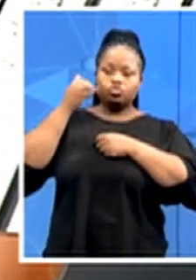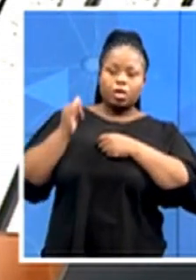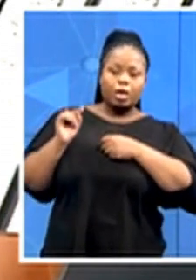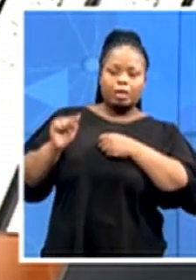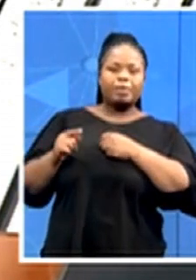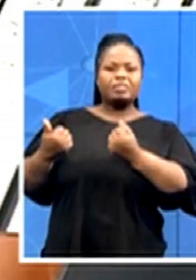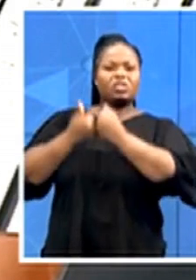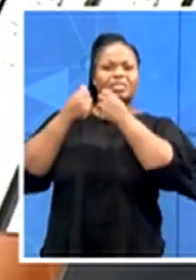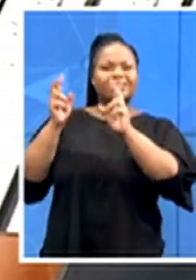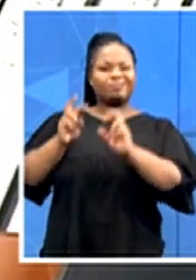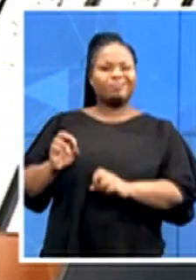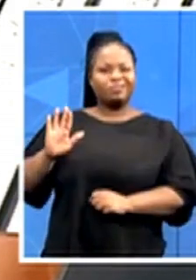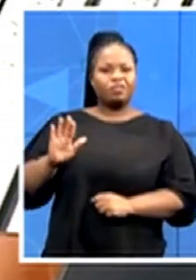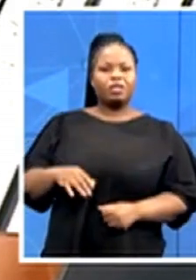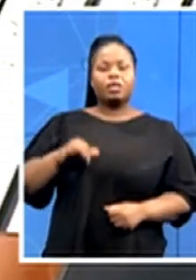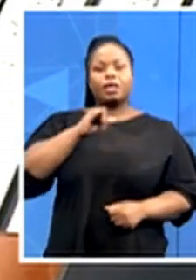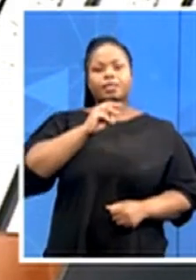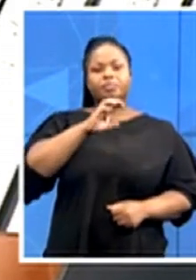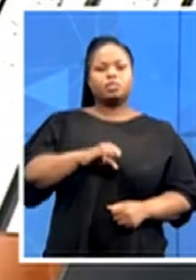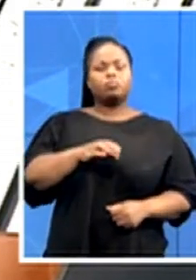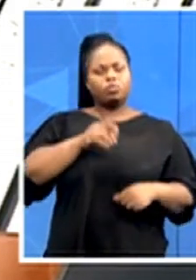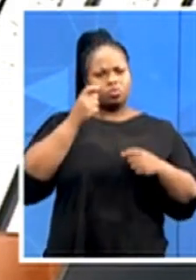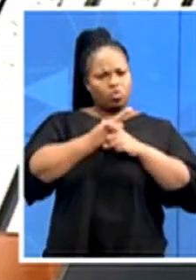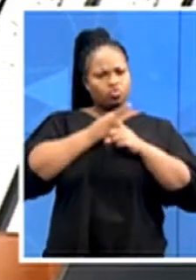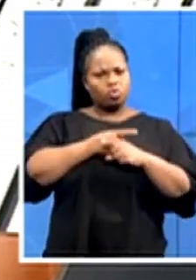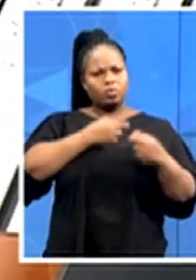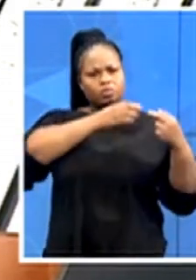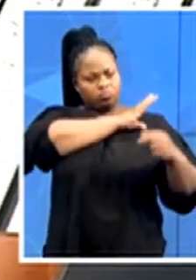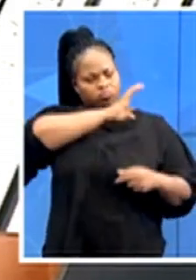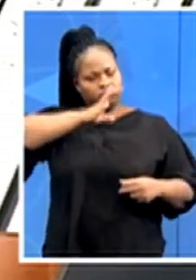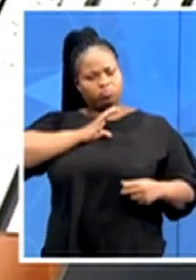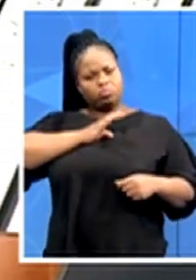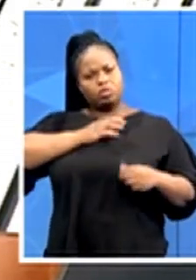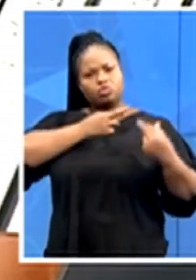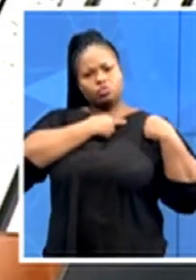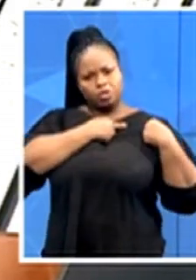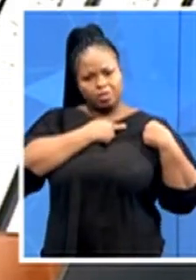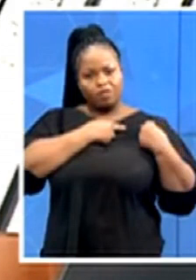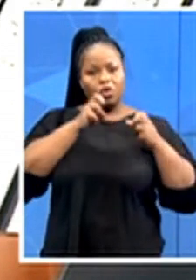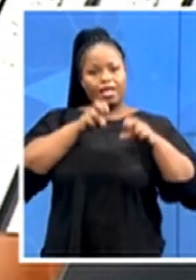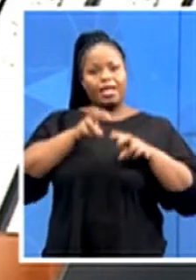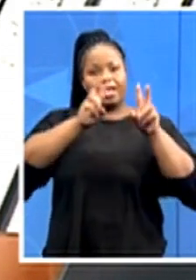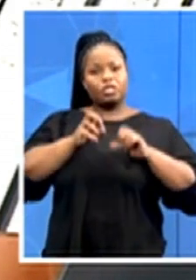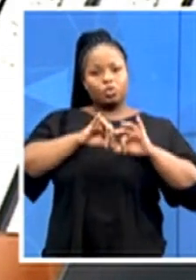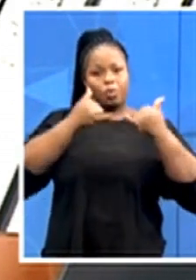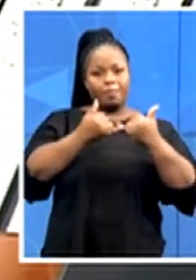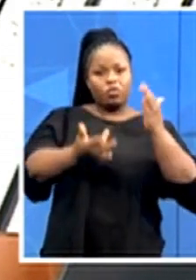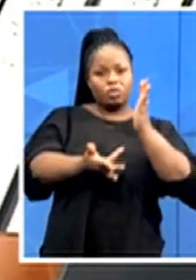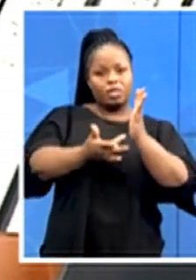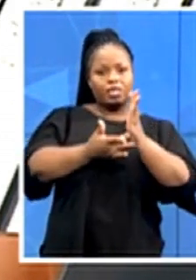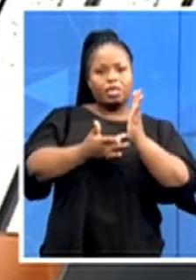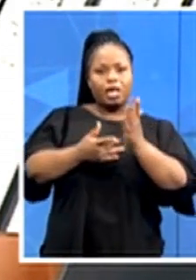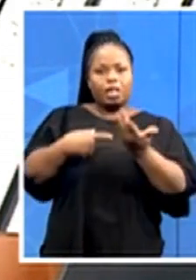exercised political responsibility for the Eskom Technical War Room, which was set up